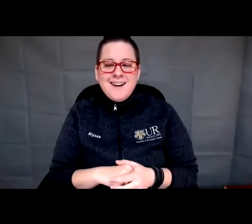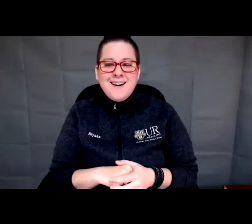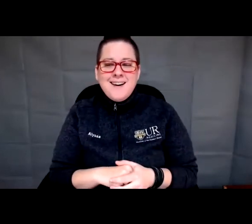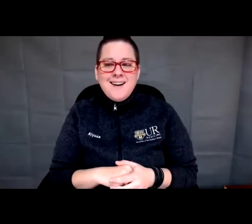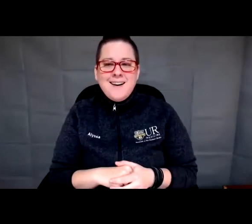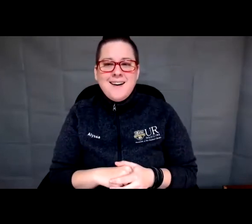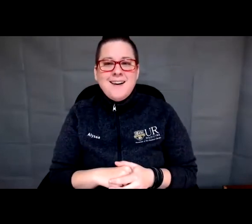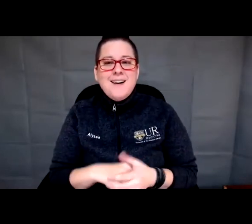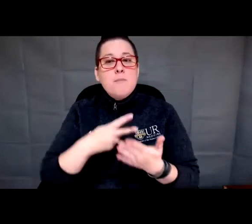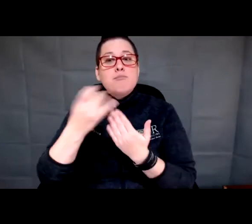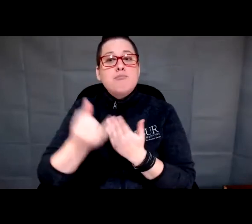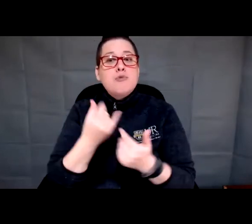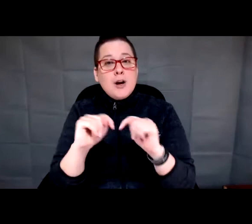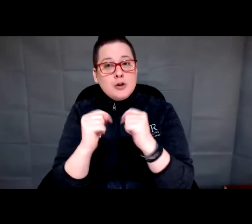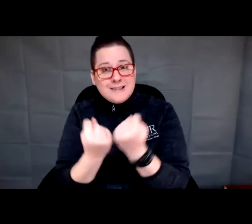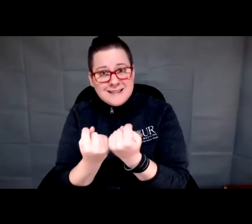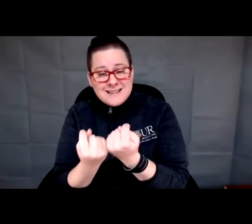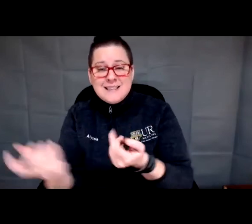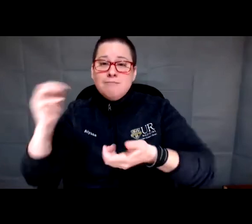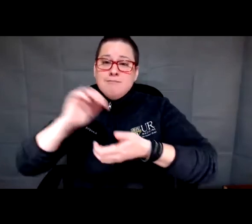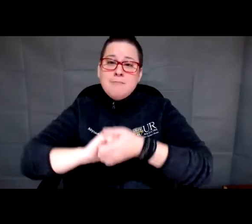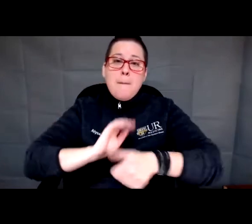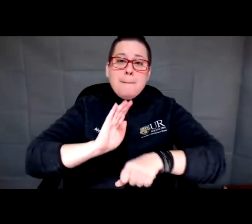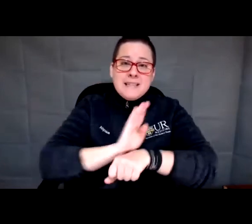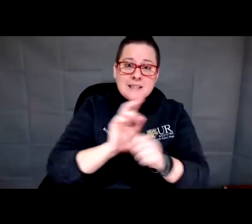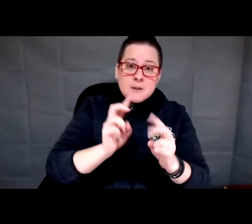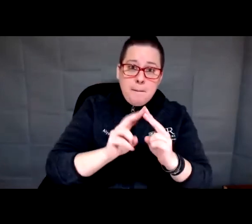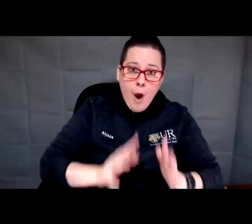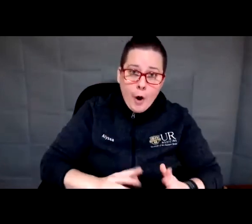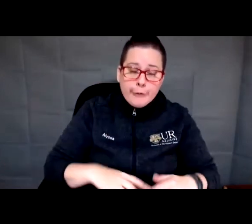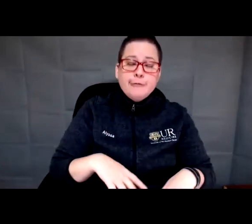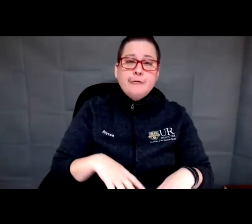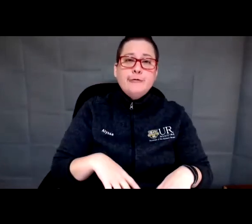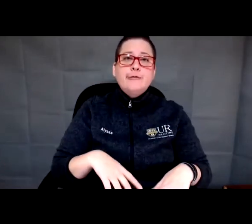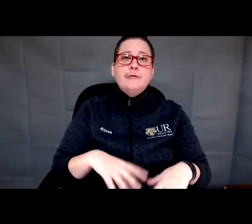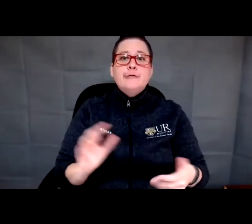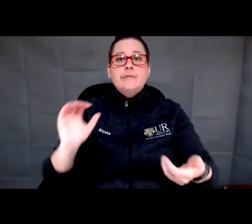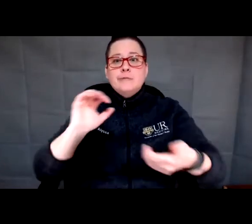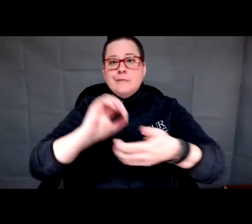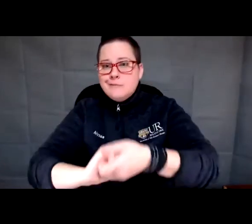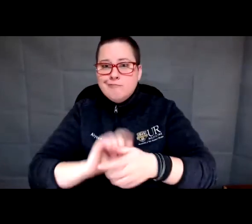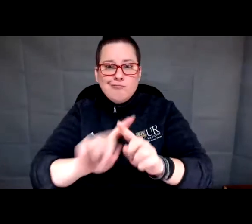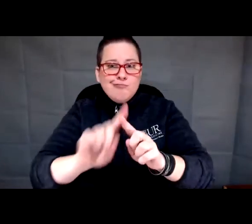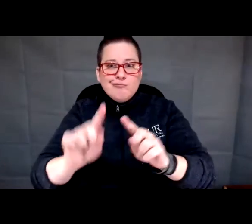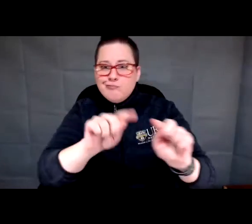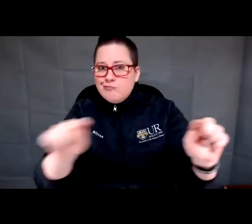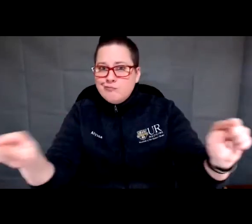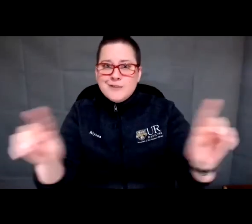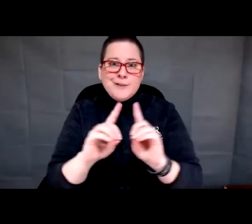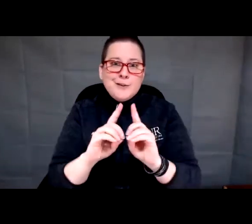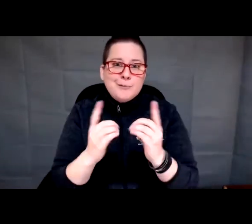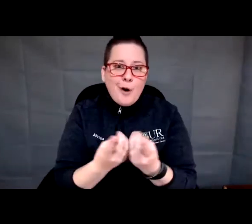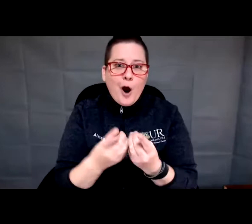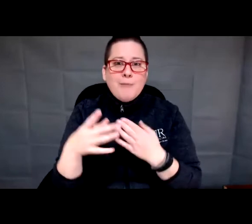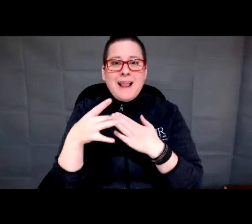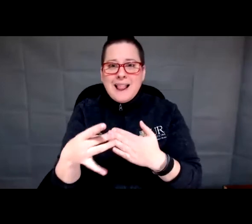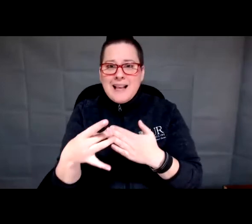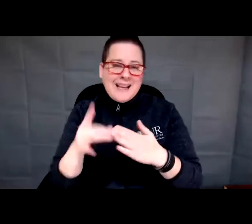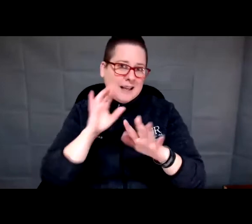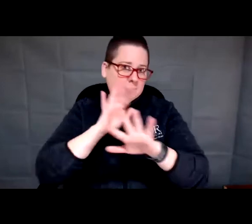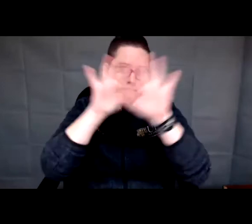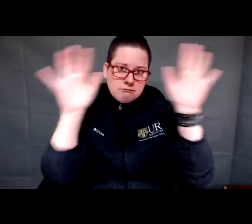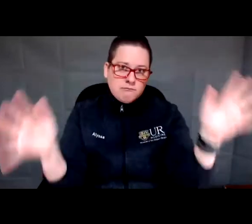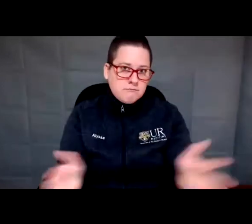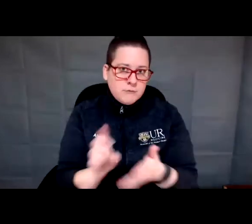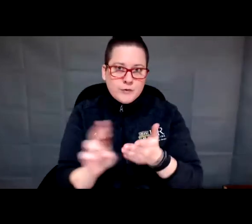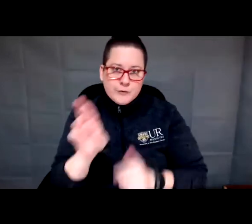the project team is working with the business partners who are working with the various department leads throughout the